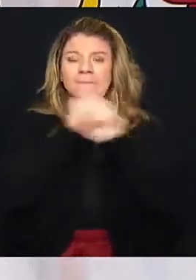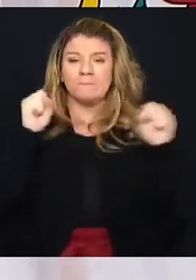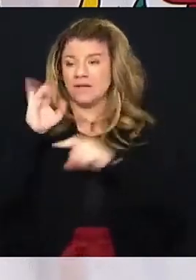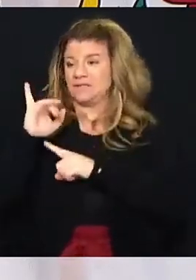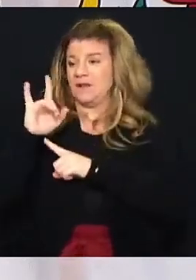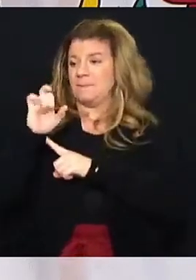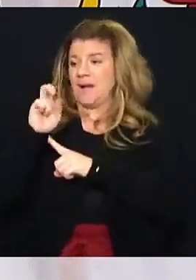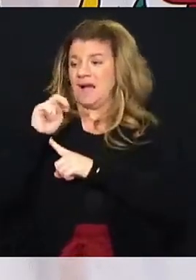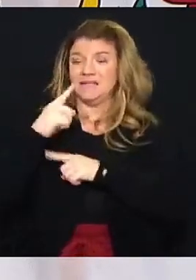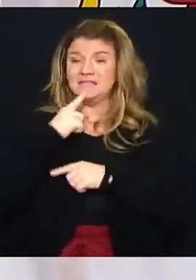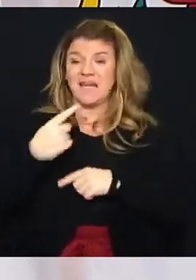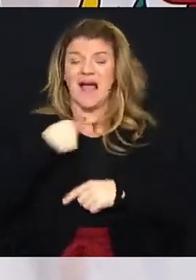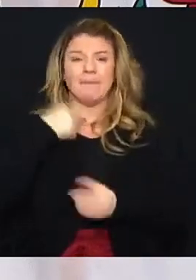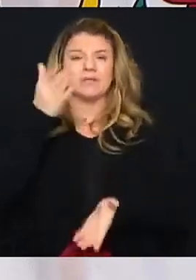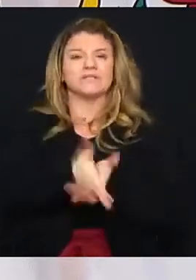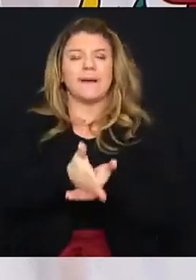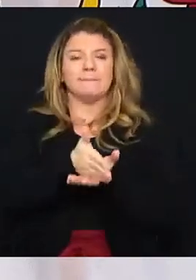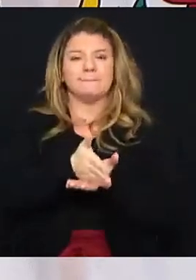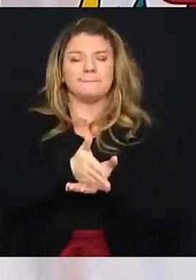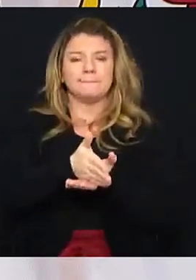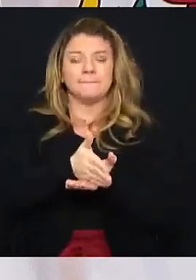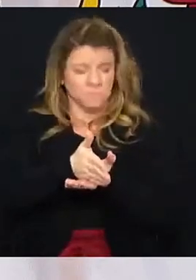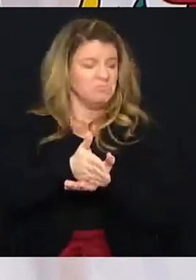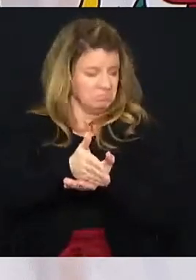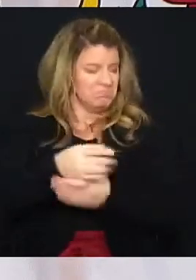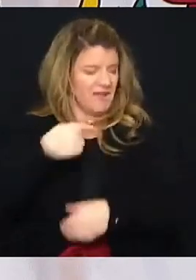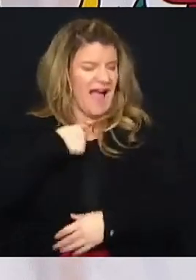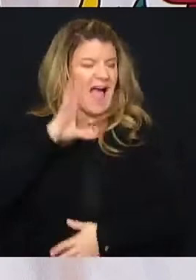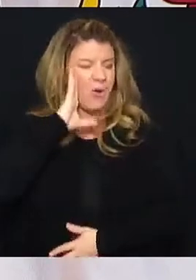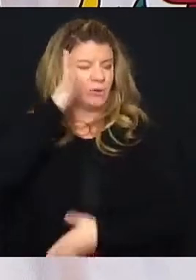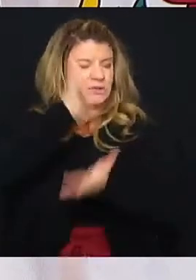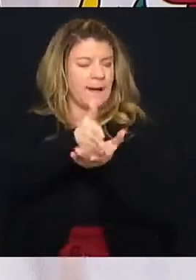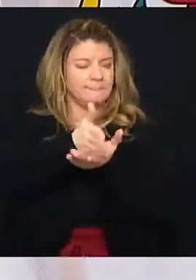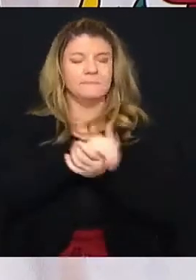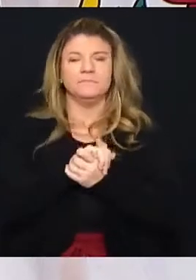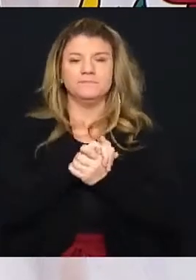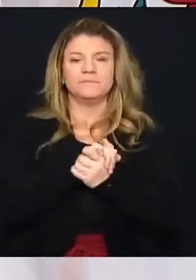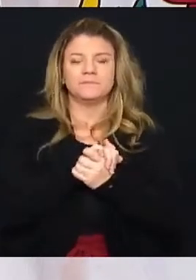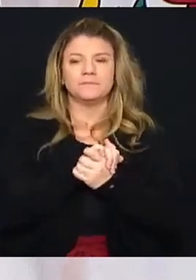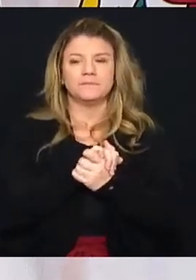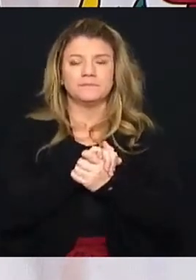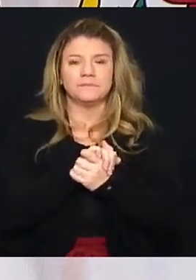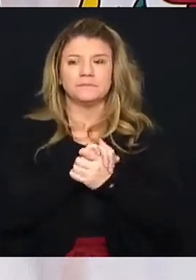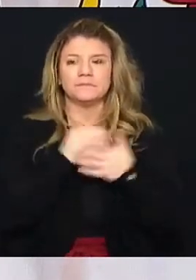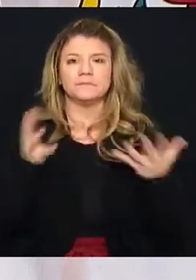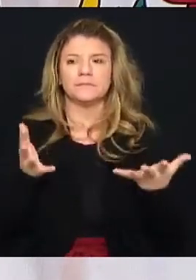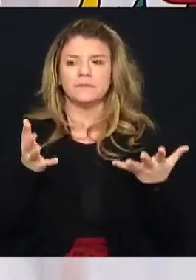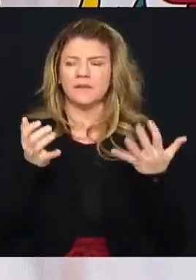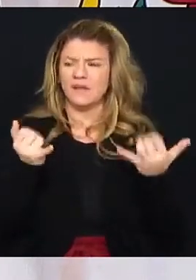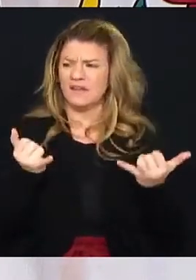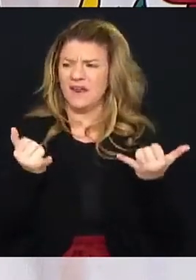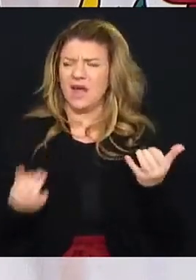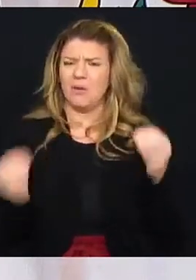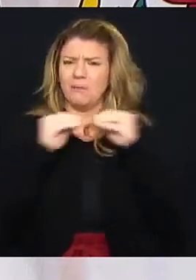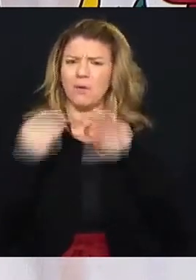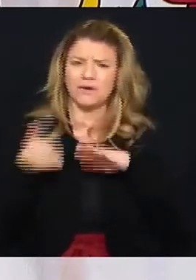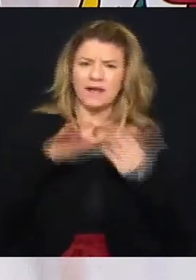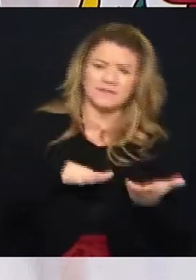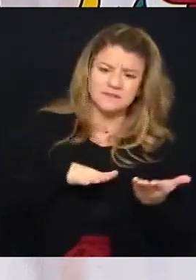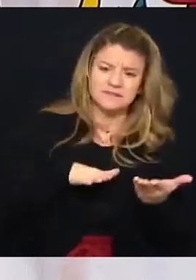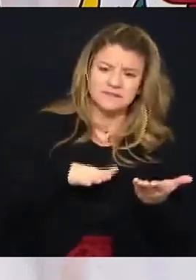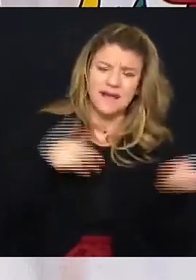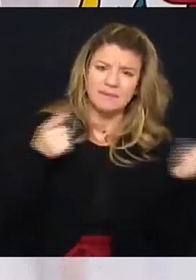in and says, I'm going to stop this. I'm going to stop this. And way, way, way more people now have died on his